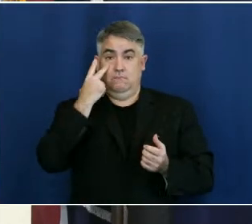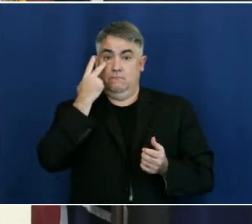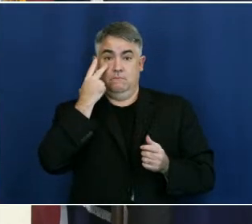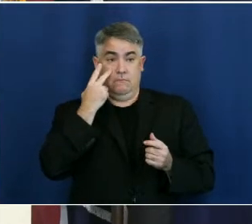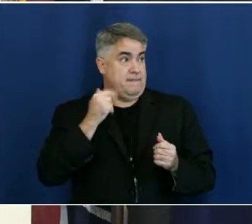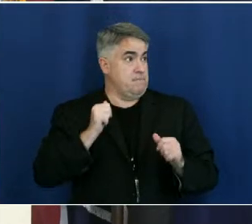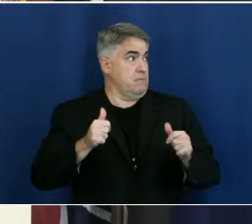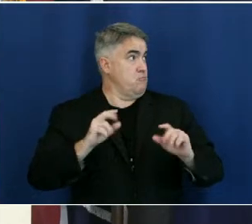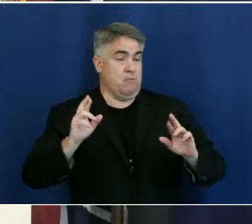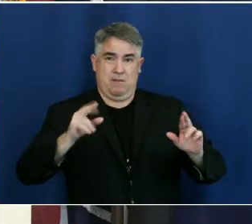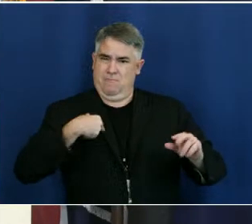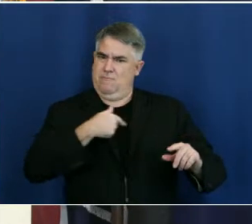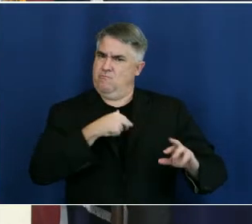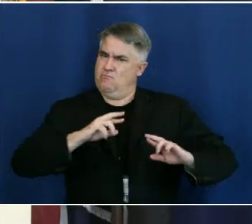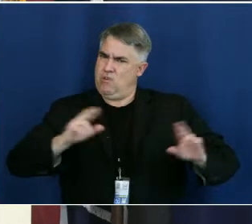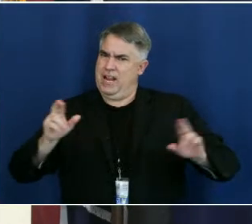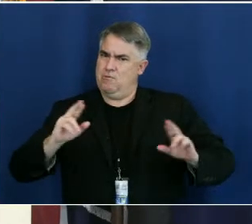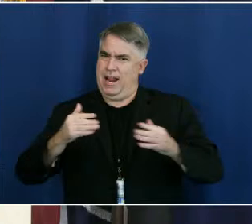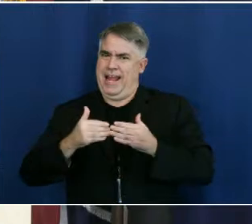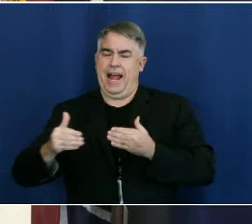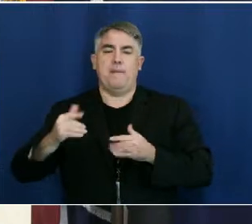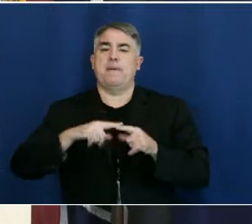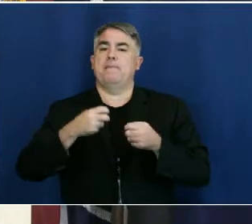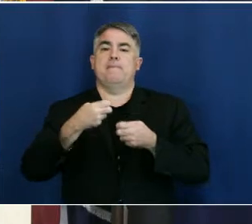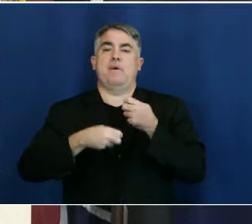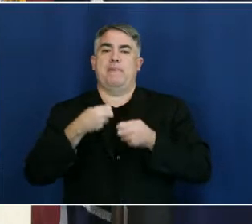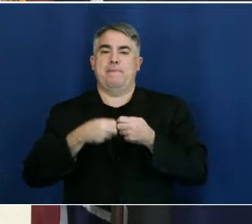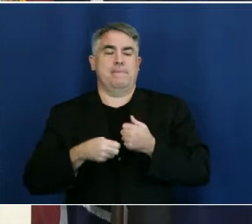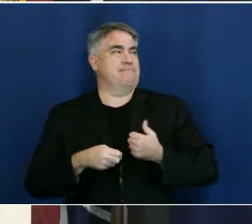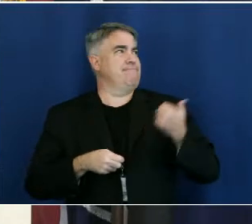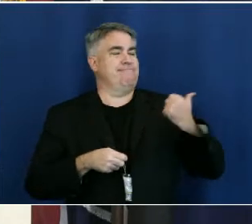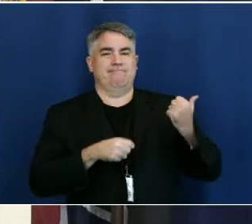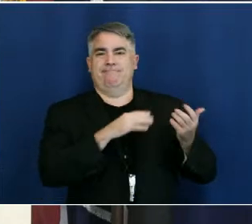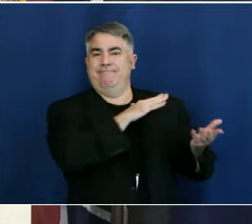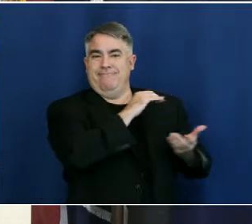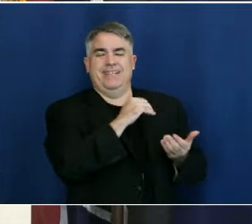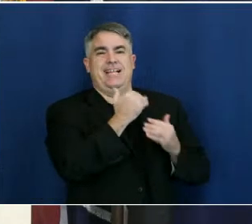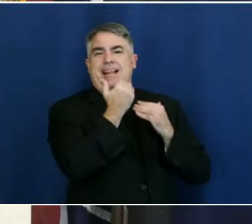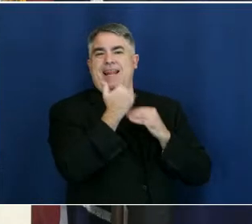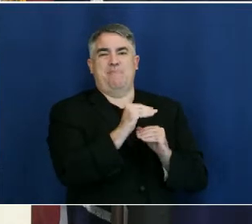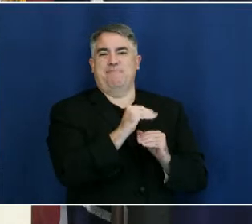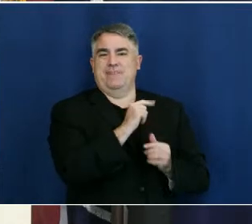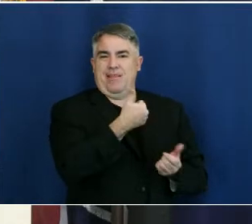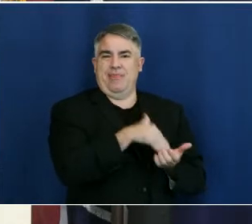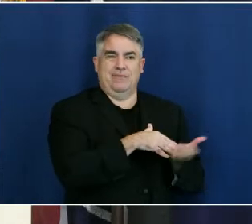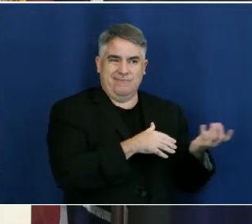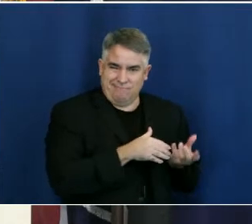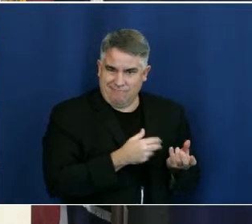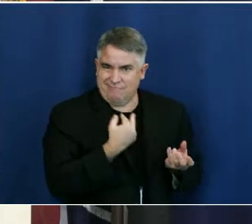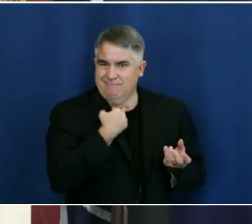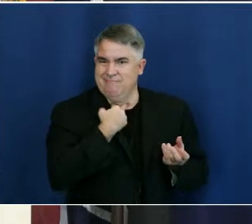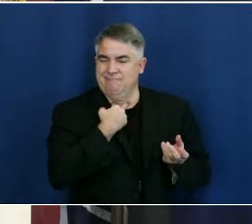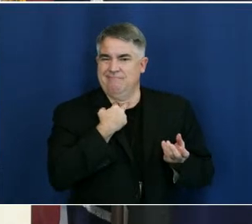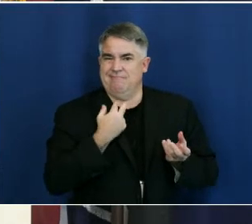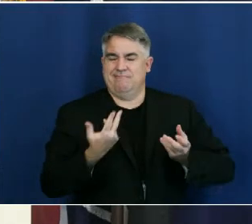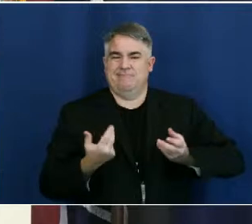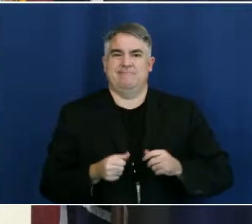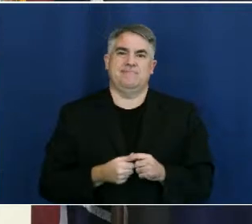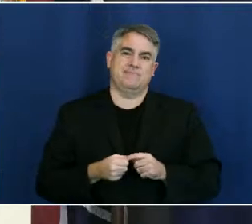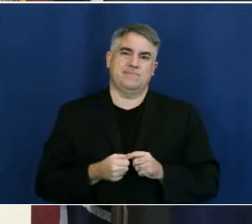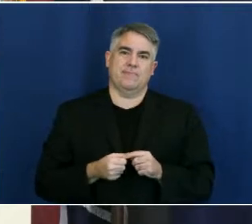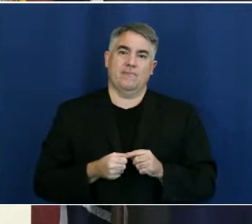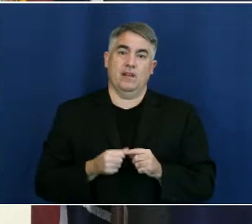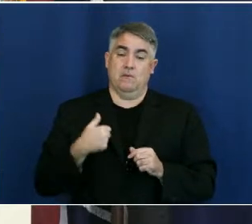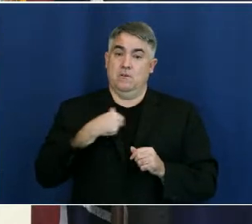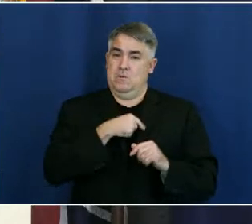factor here is the supply and the availability of vaccines, and we continue to hope